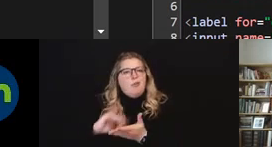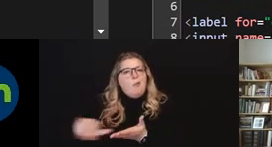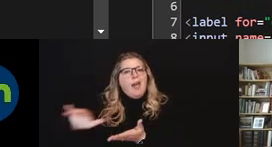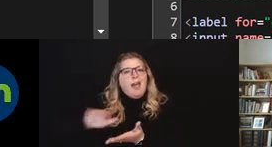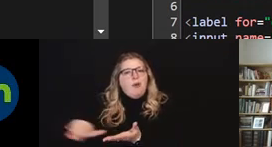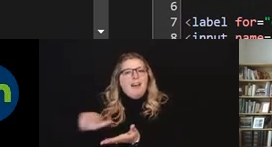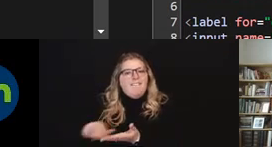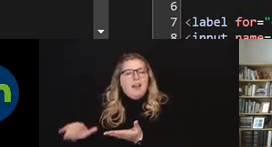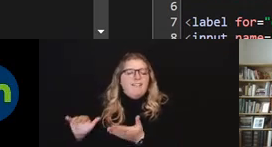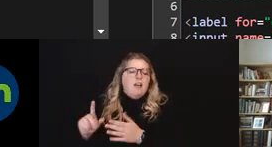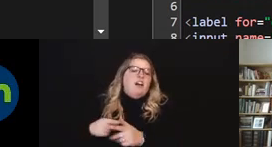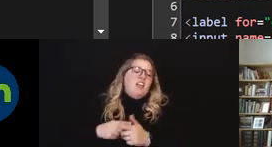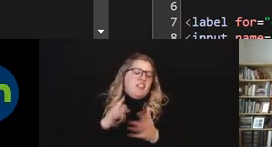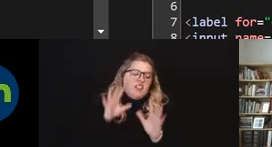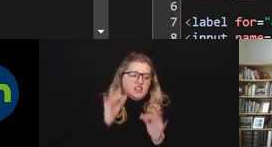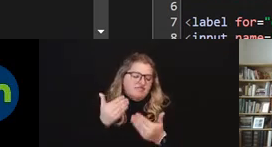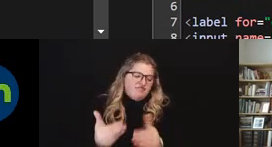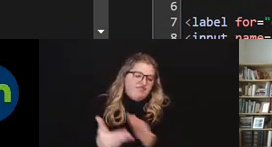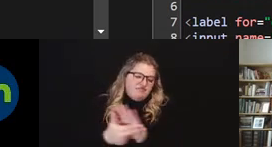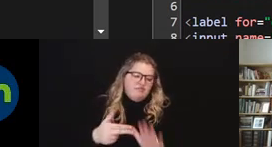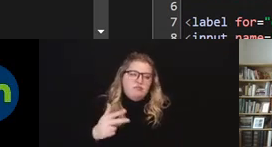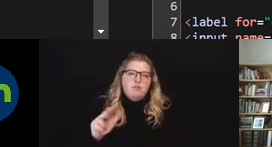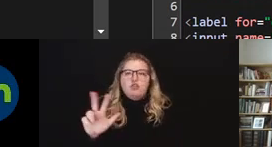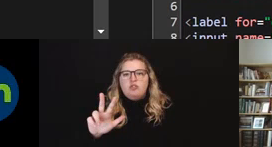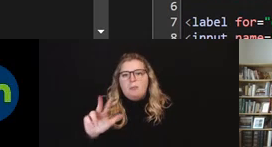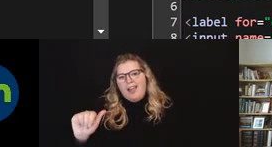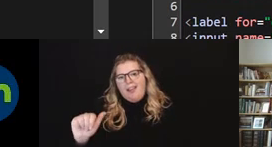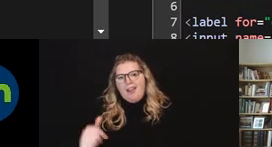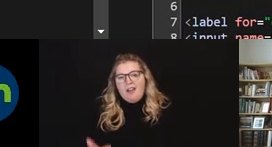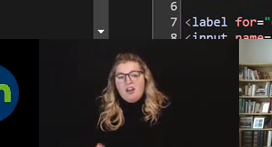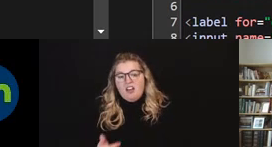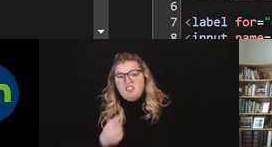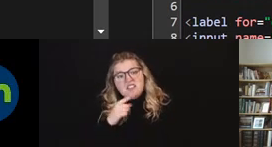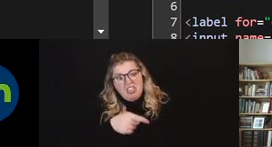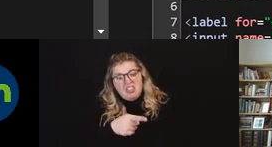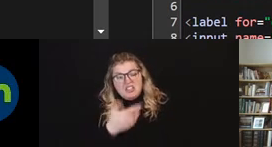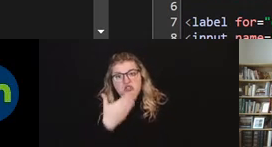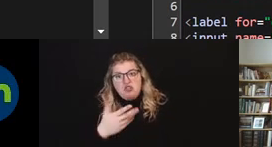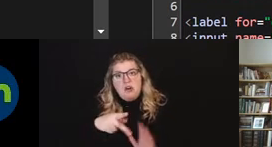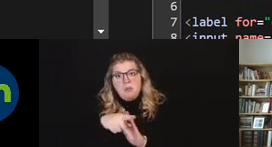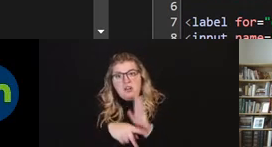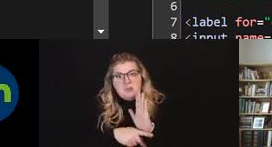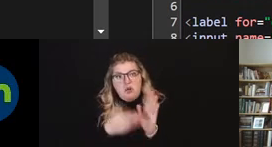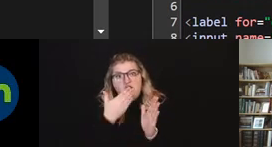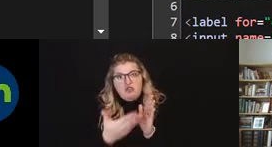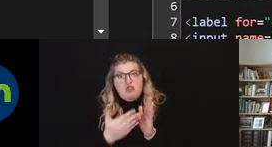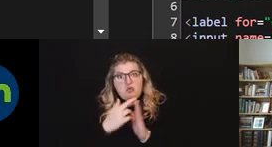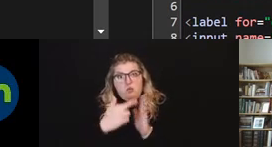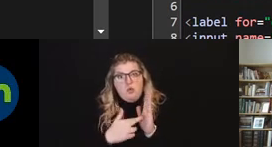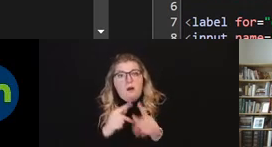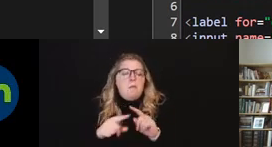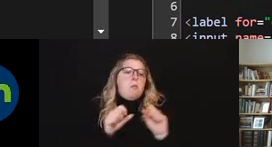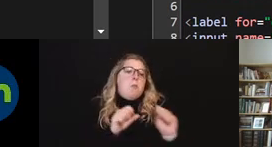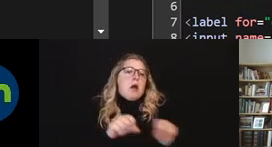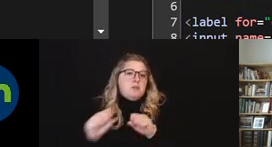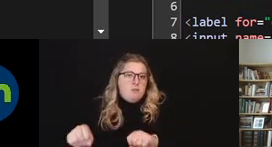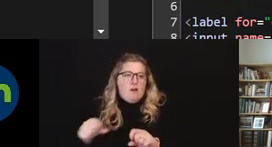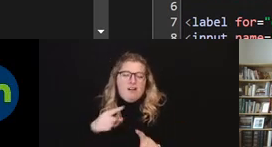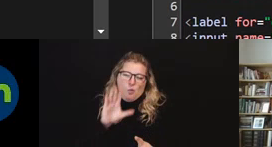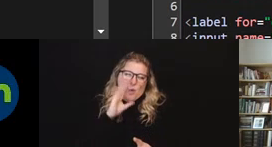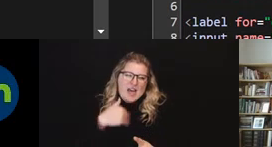why it's AAA. And that's why it should maybe be treated as this is a really good principle, but there are very possibly going to be some exceptions to this principle